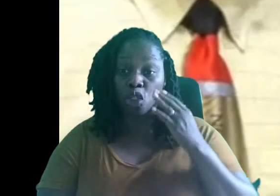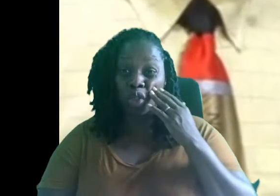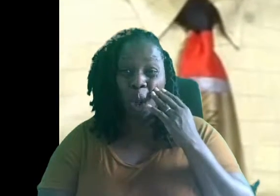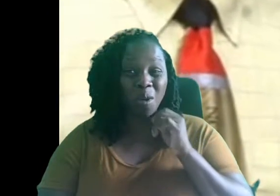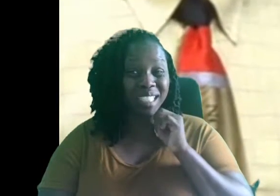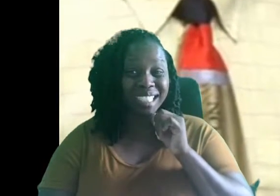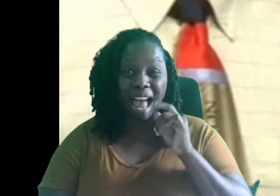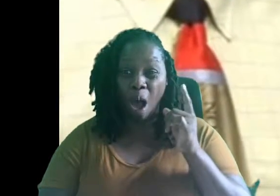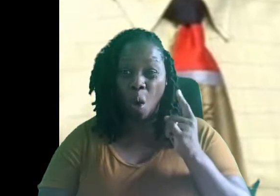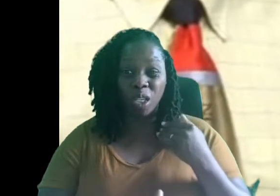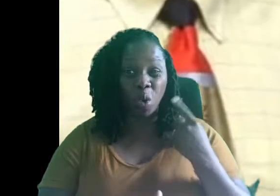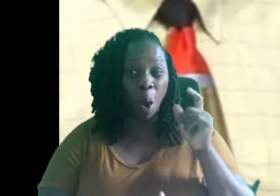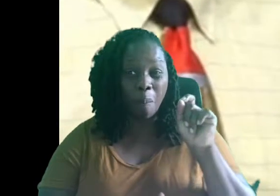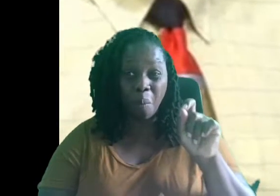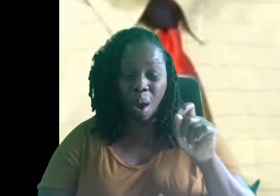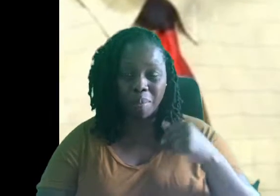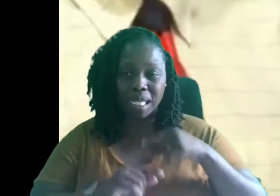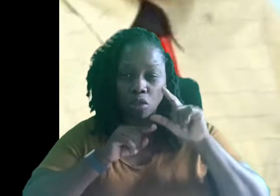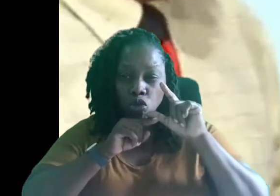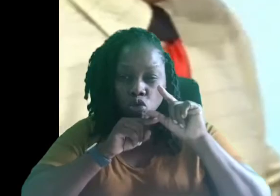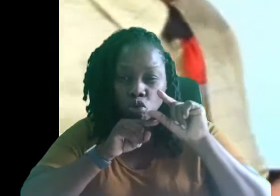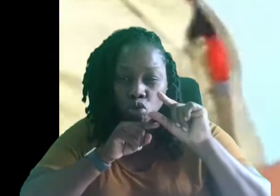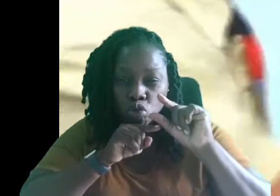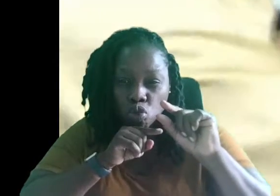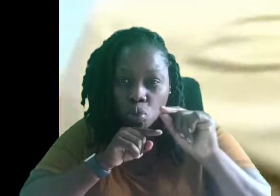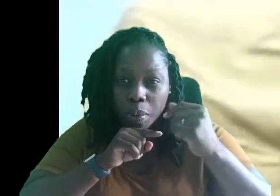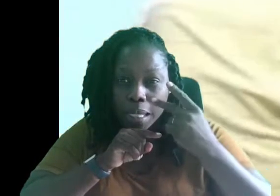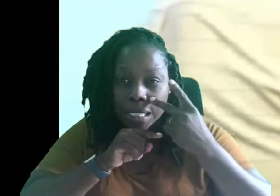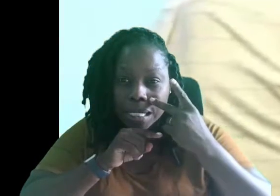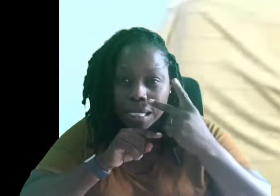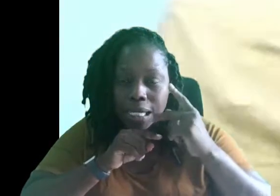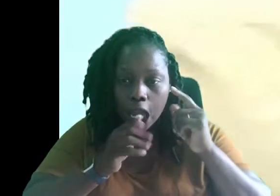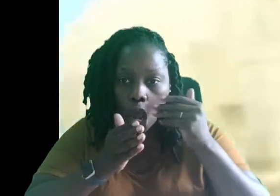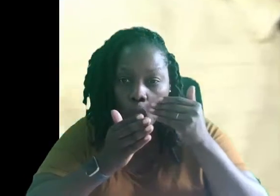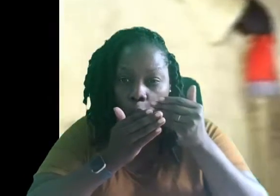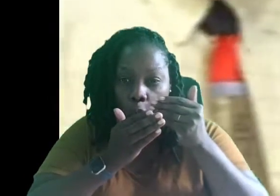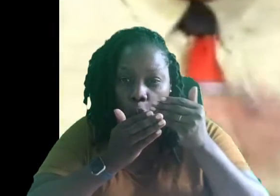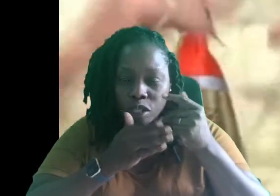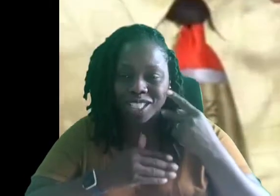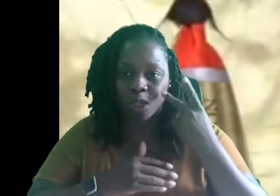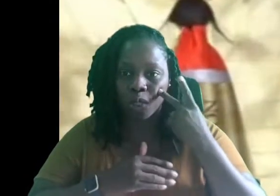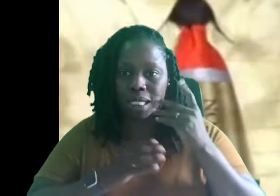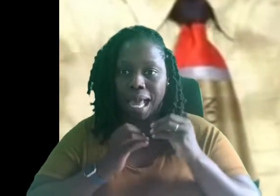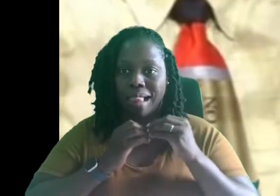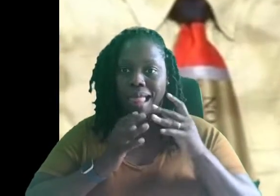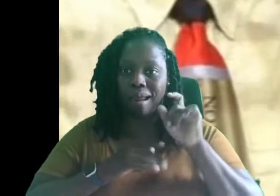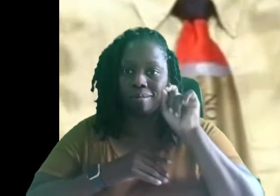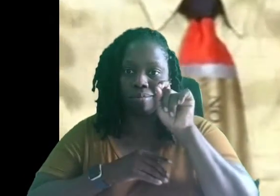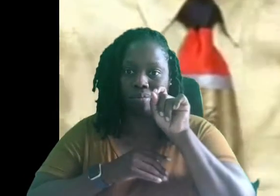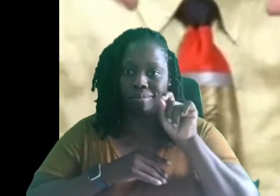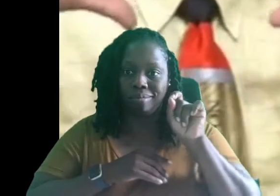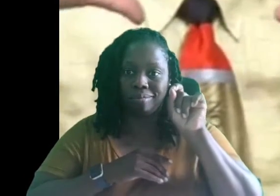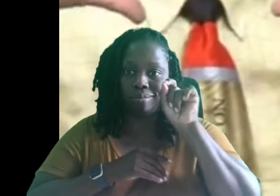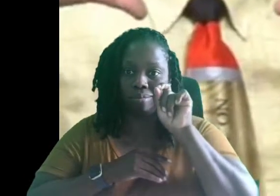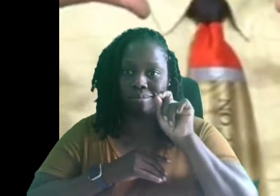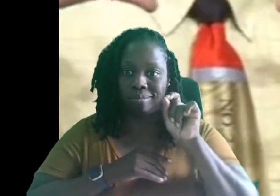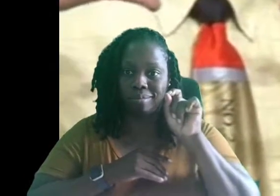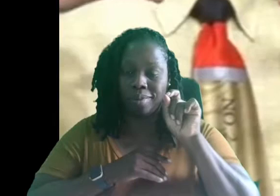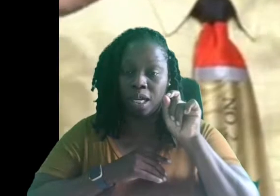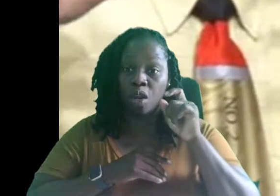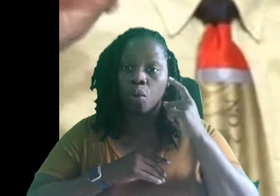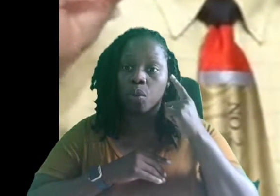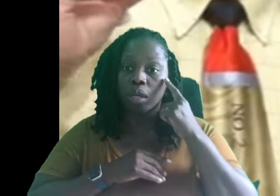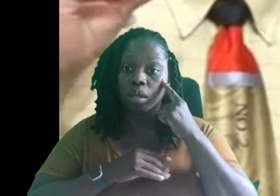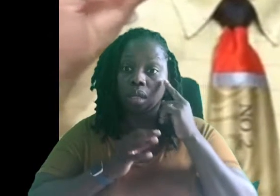But already that's not just one point, because if I were to zoom in on that dot, it would be a whole bunch of